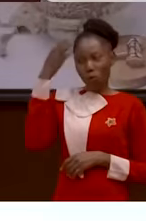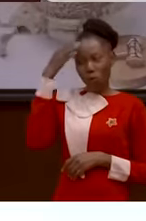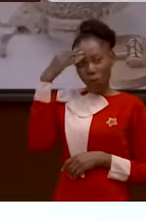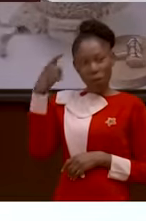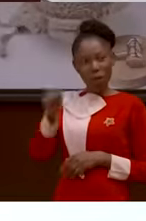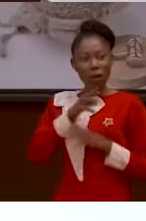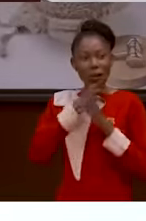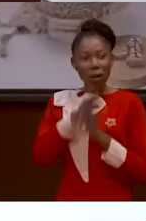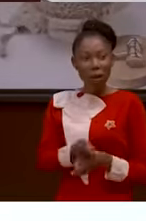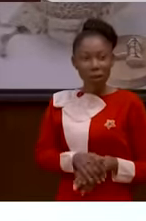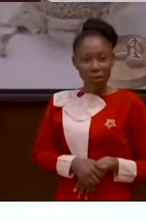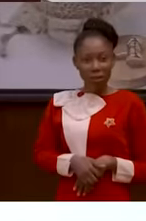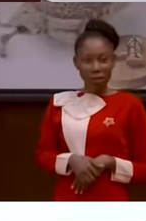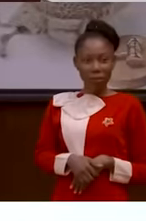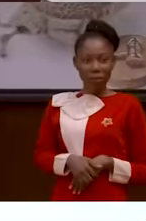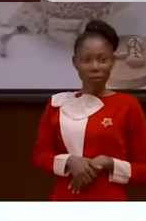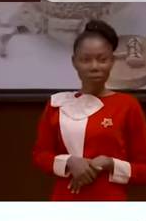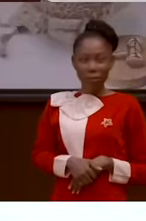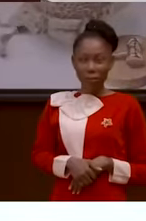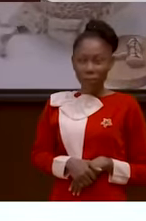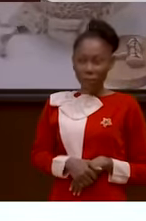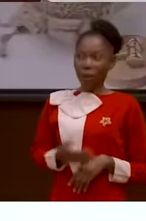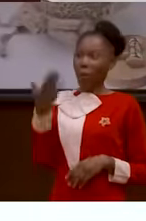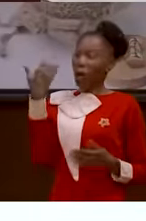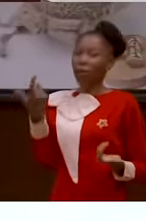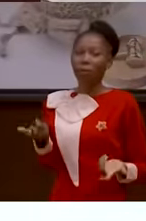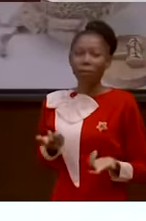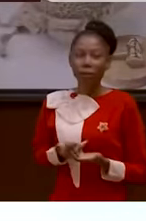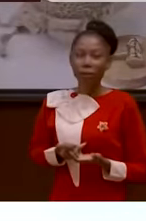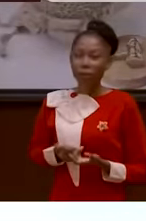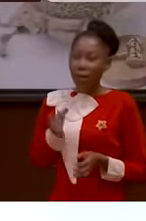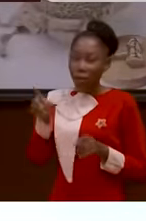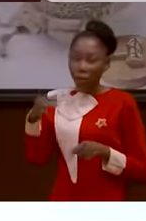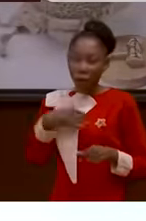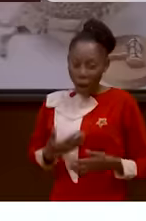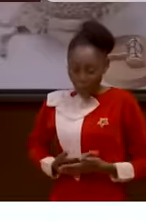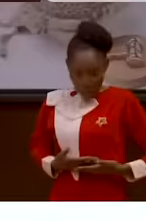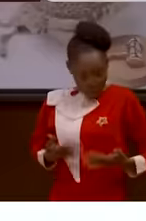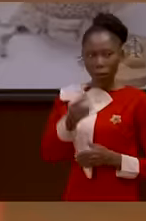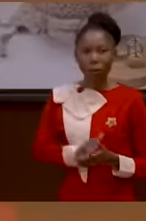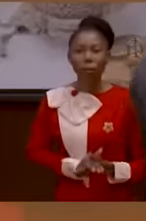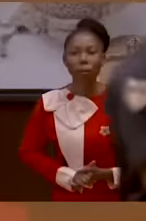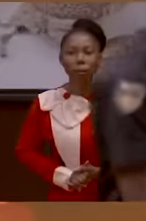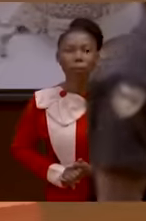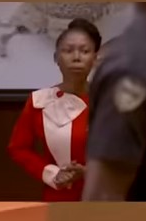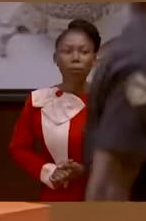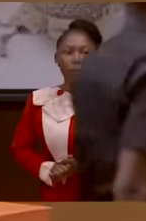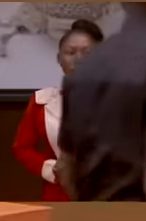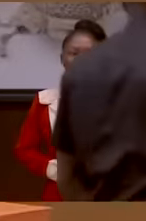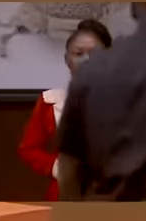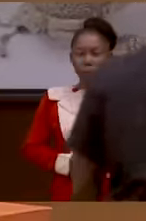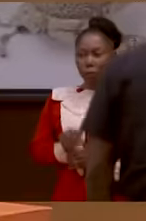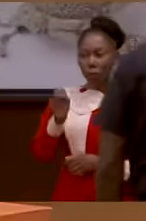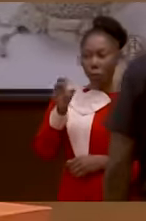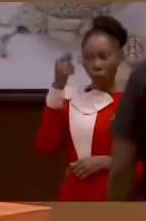result. Without recursion, without any precaution. When you have a child, this is it. So, and